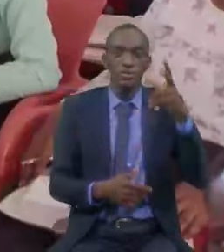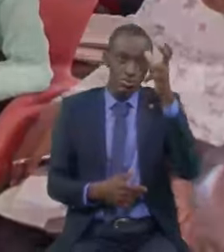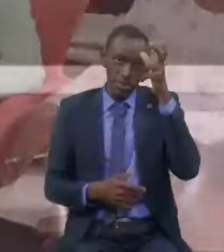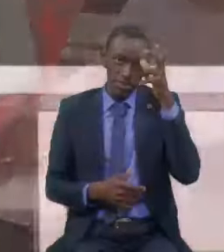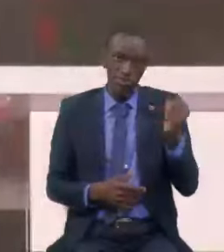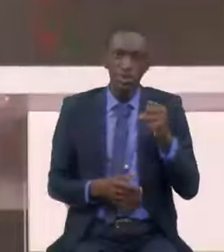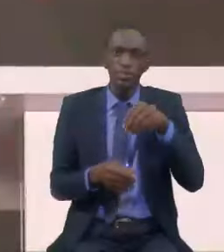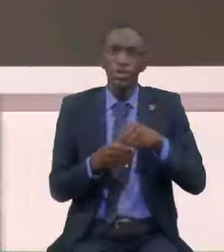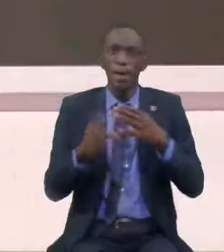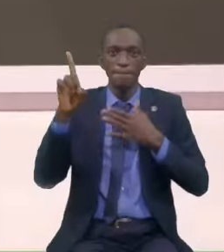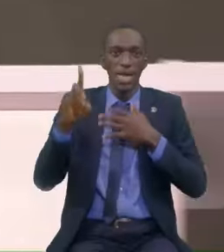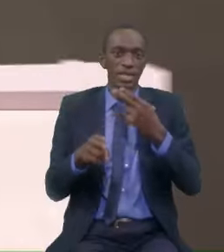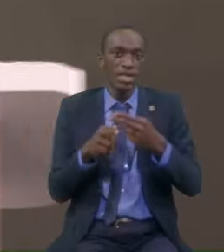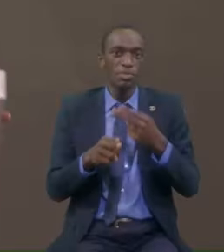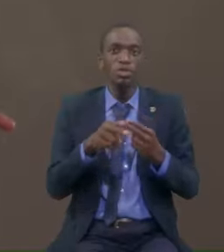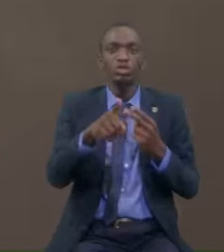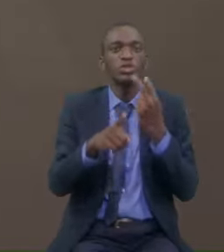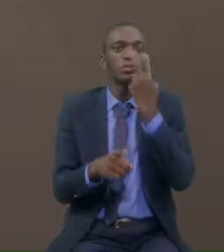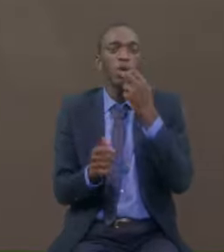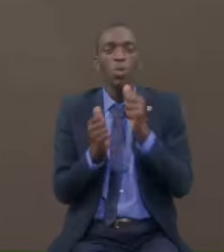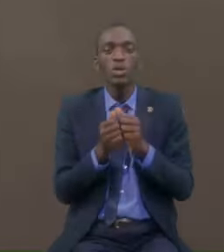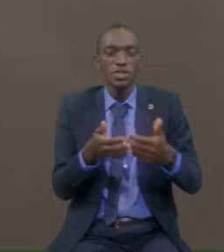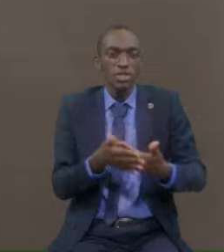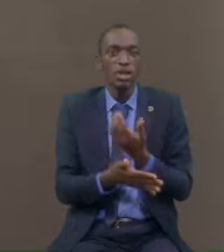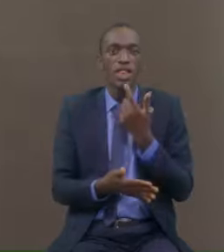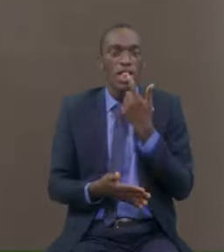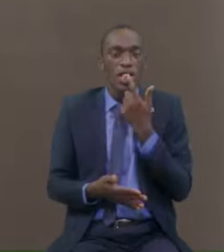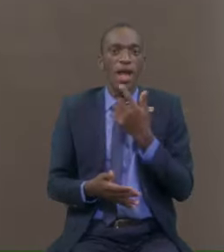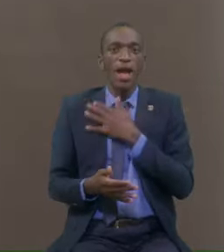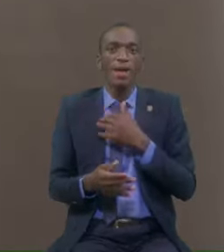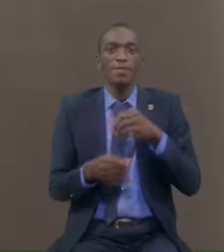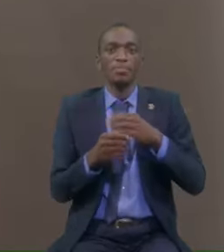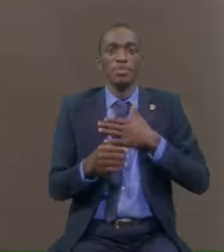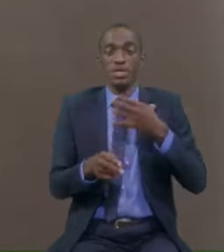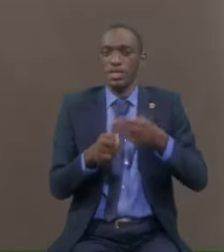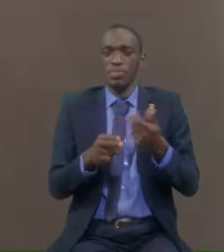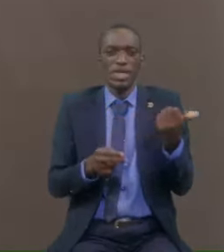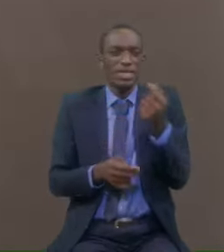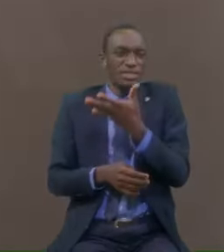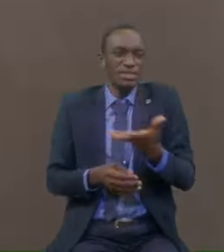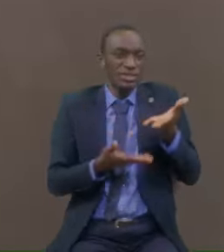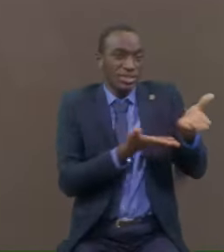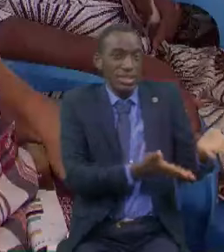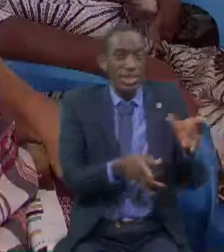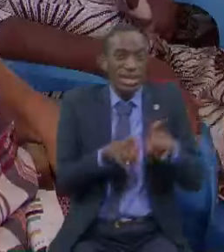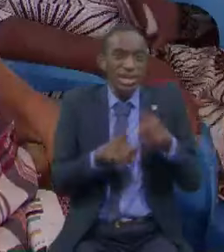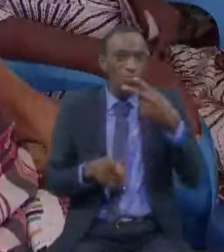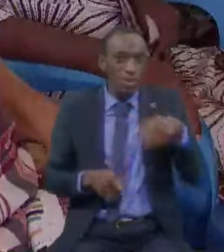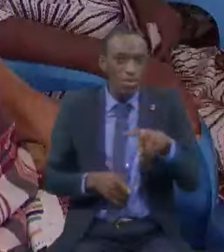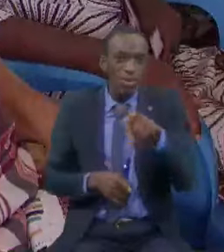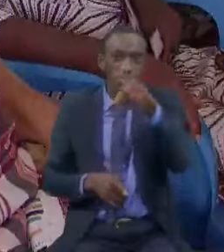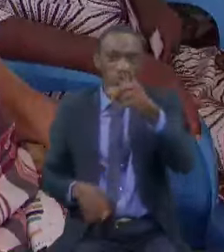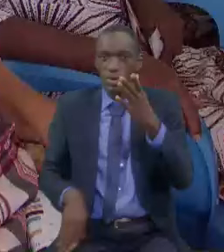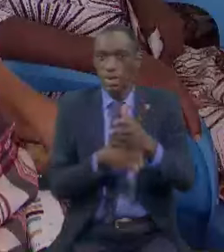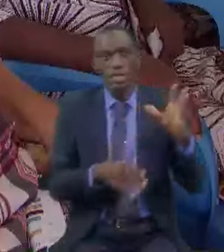new tongues. In my name, anything there like serpent, you cast them away. And if they drink